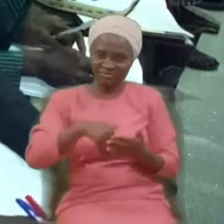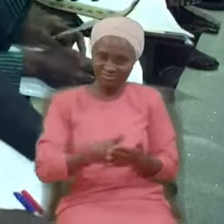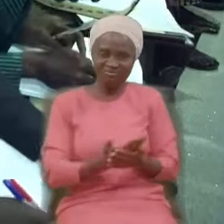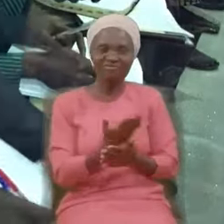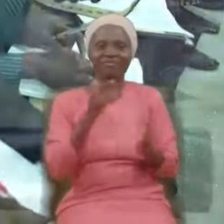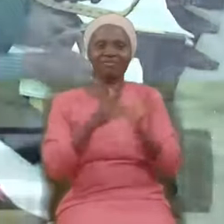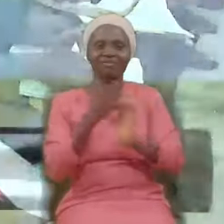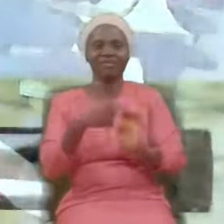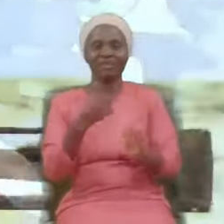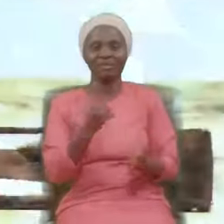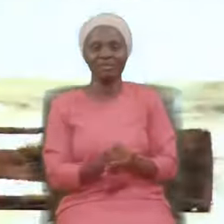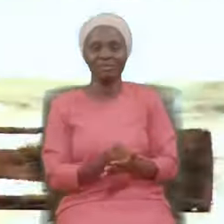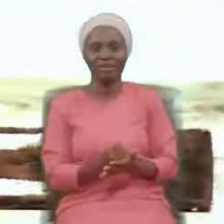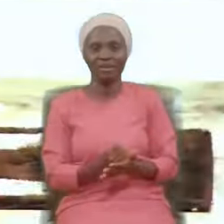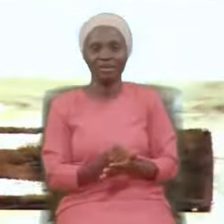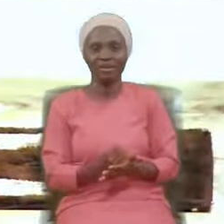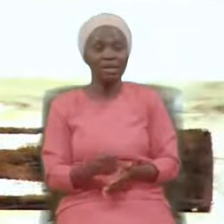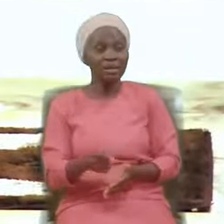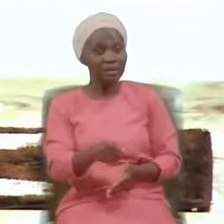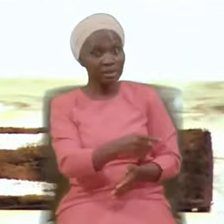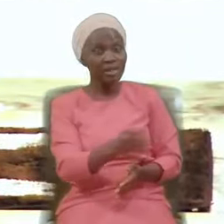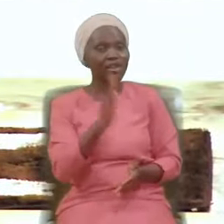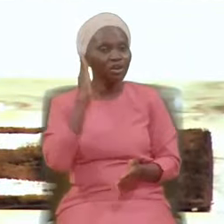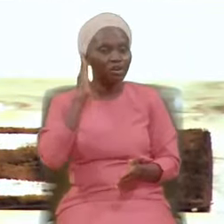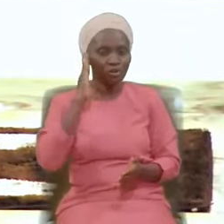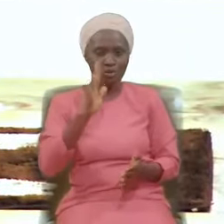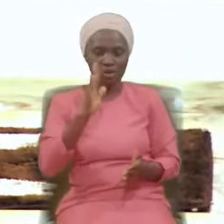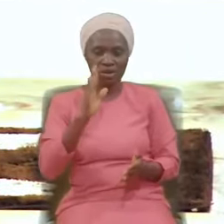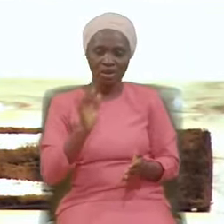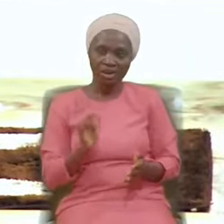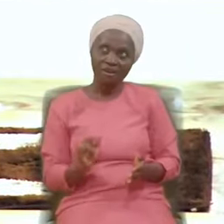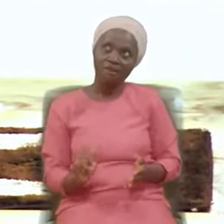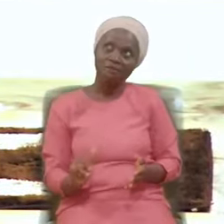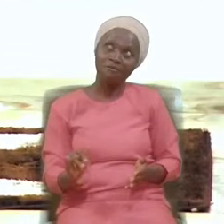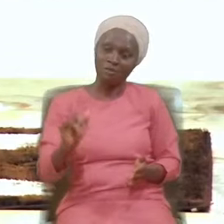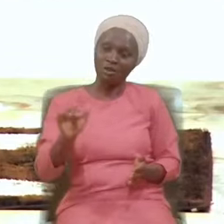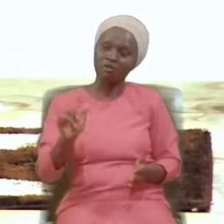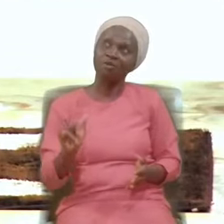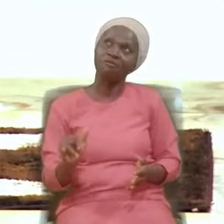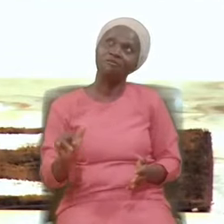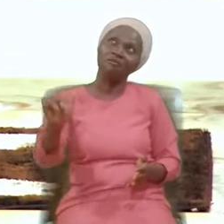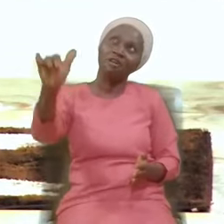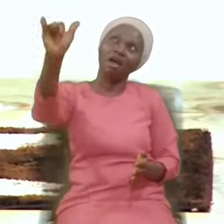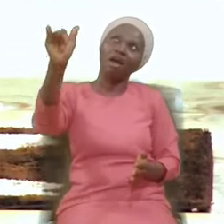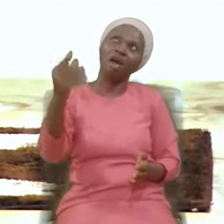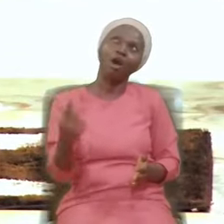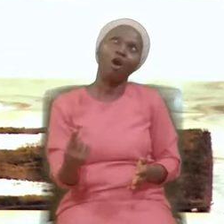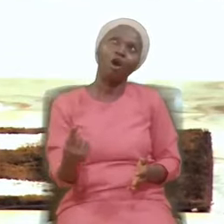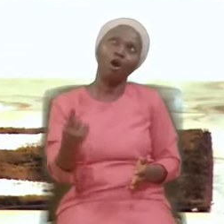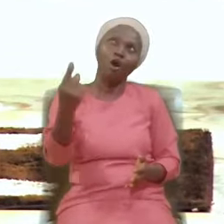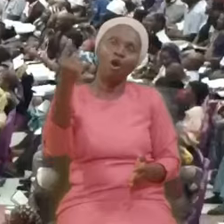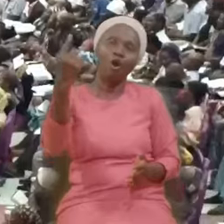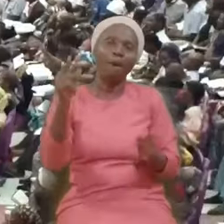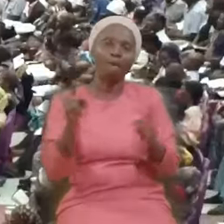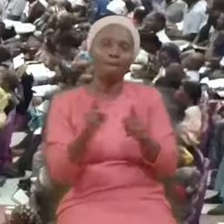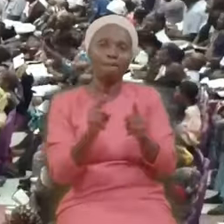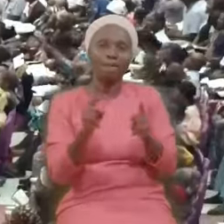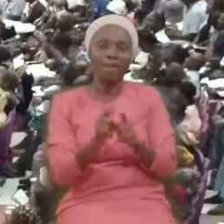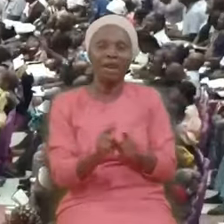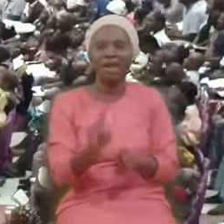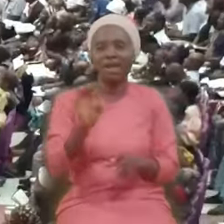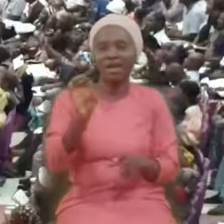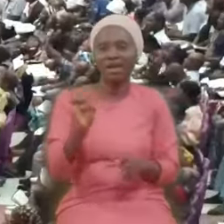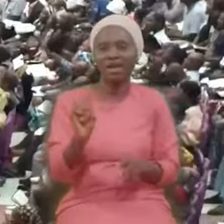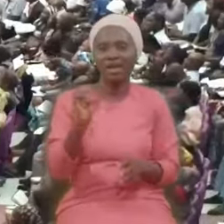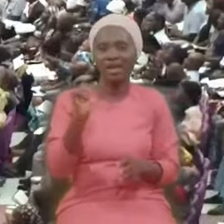They shall mount up with wings as eagles. No mountain will hinder your progress.